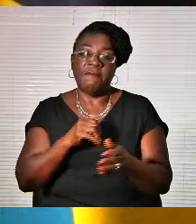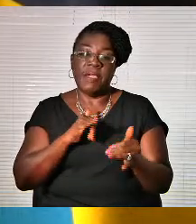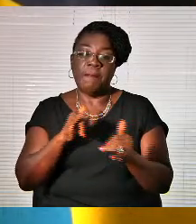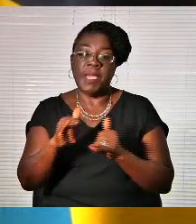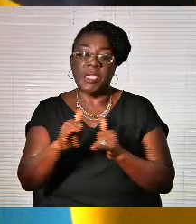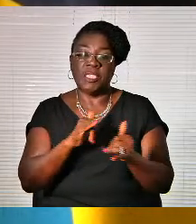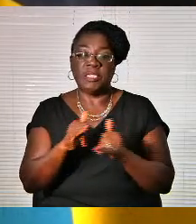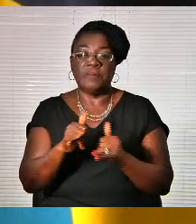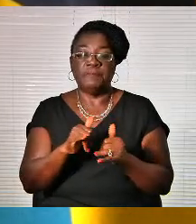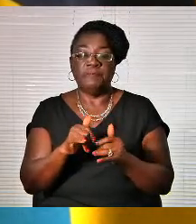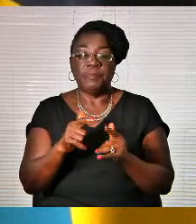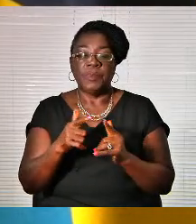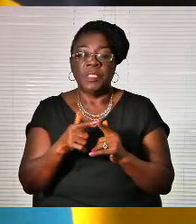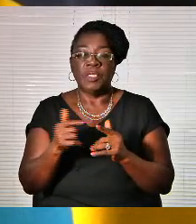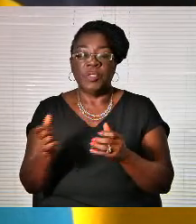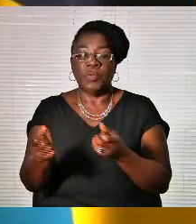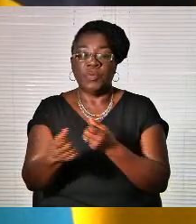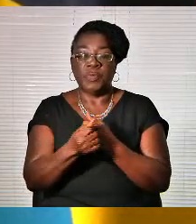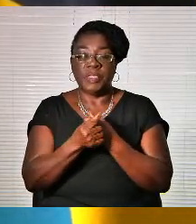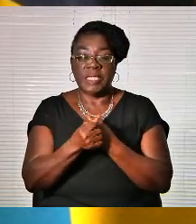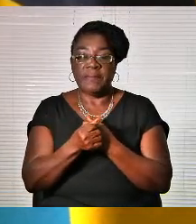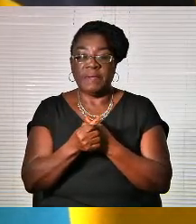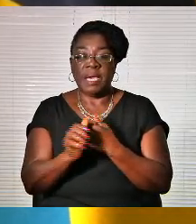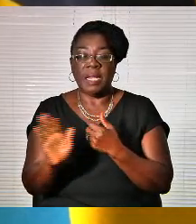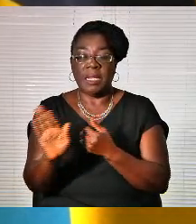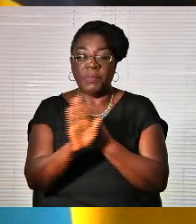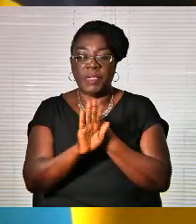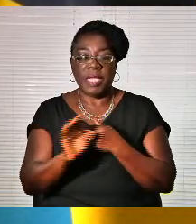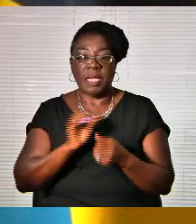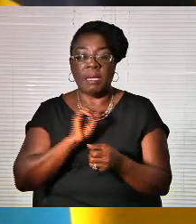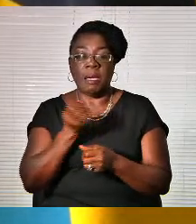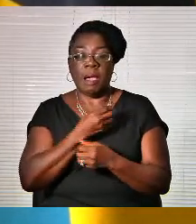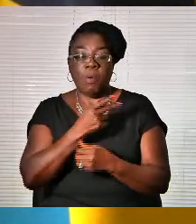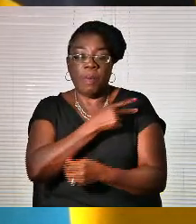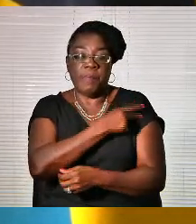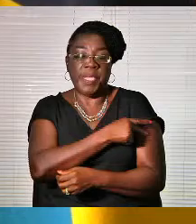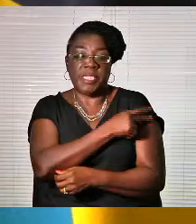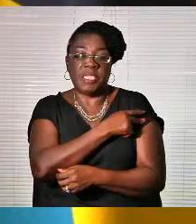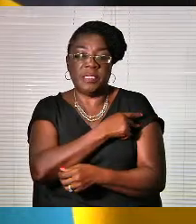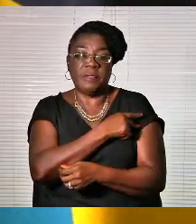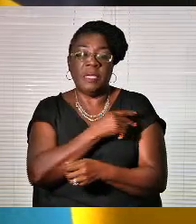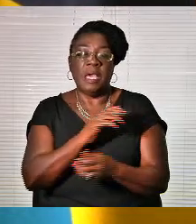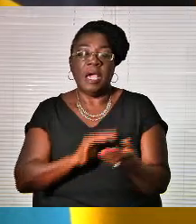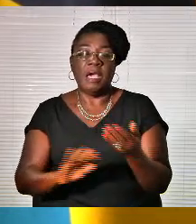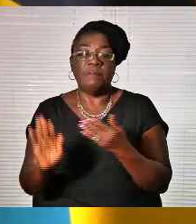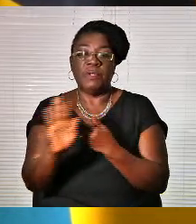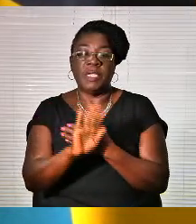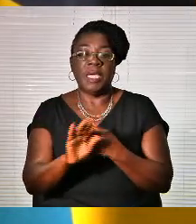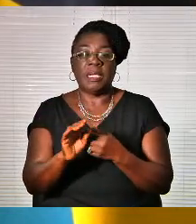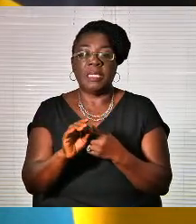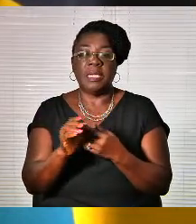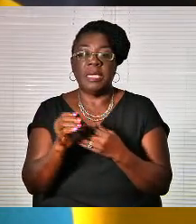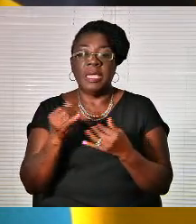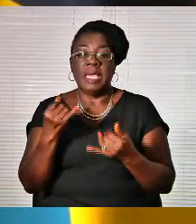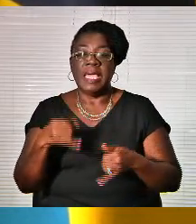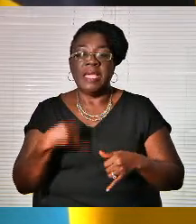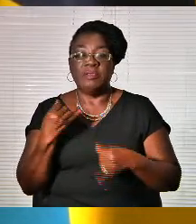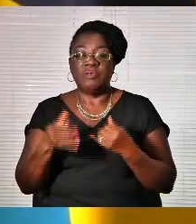to safeguard our patients as well as protect the interests of our